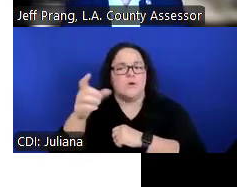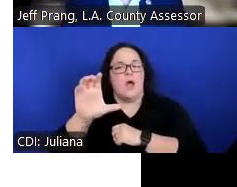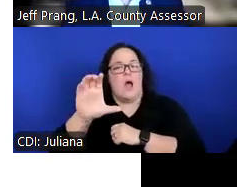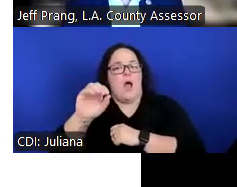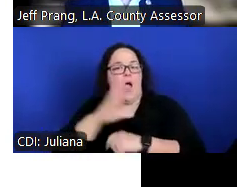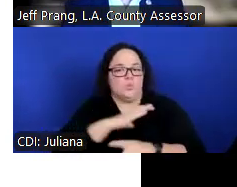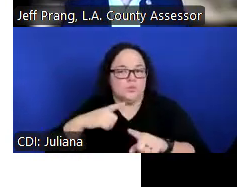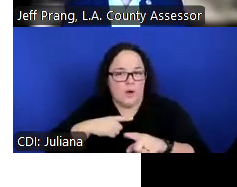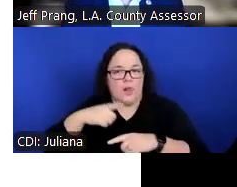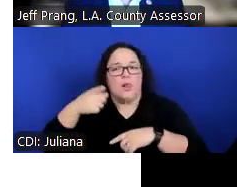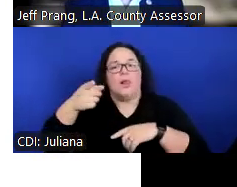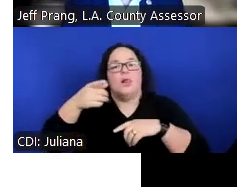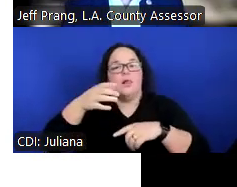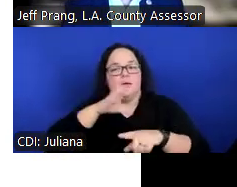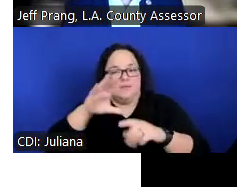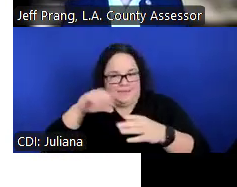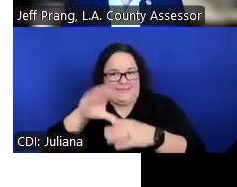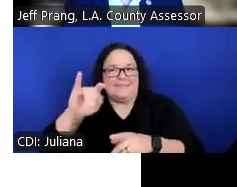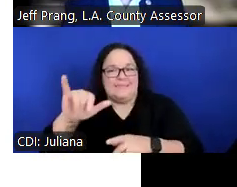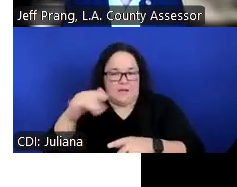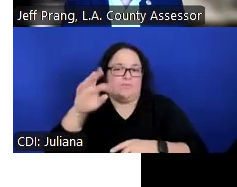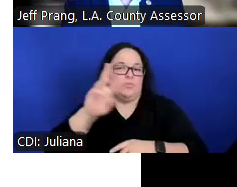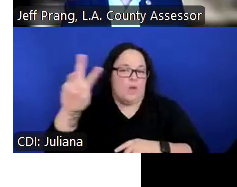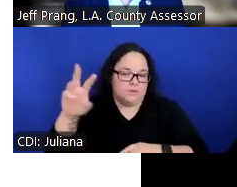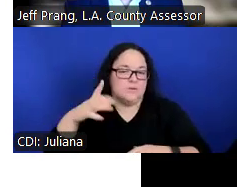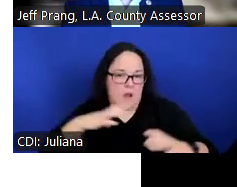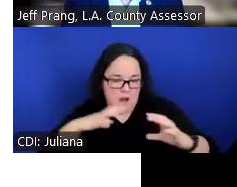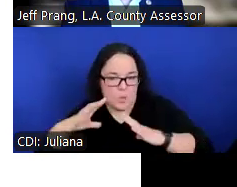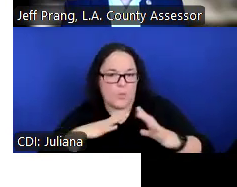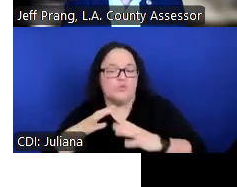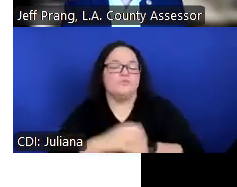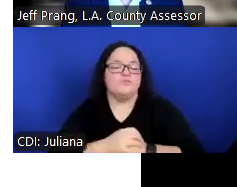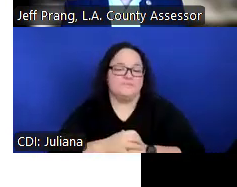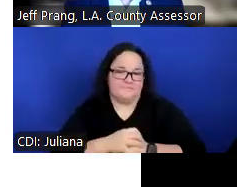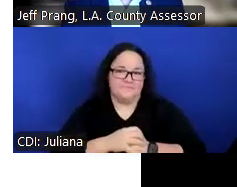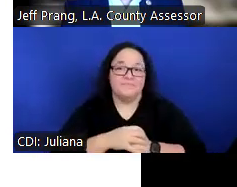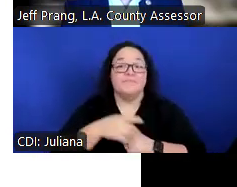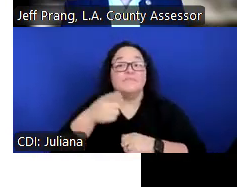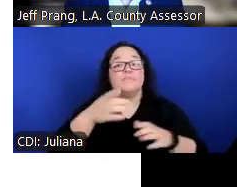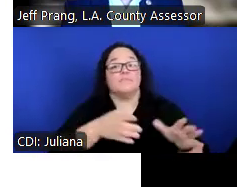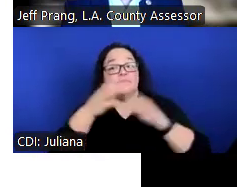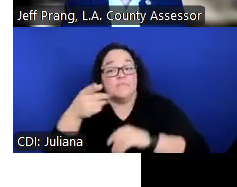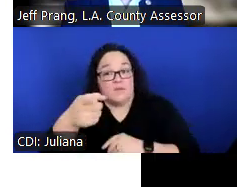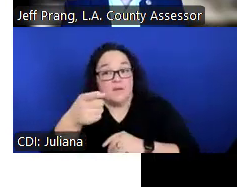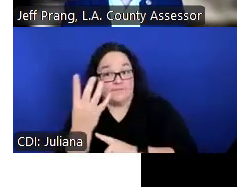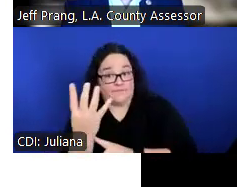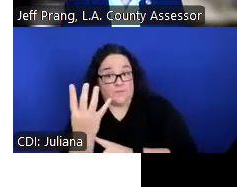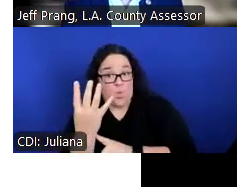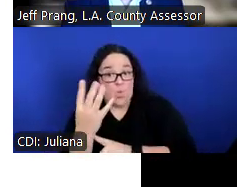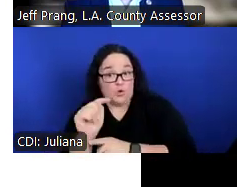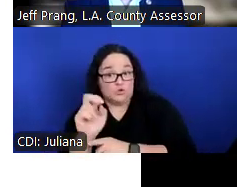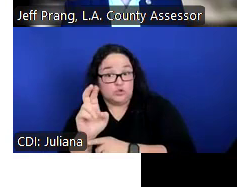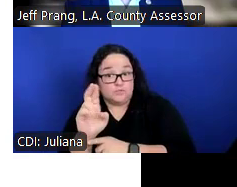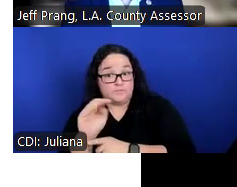in 2014, as the Los Angeles County Assessor, Mr. Prang implemented sweeping reforms to ensure the strictest